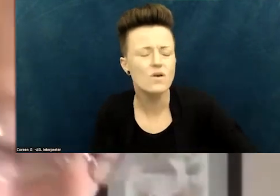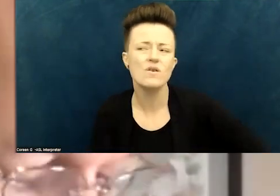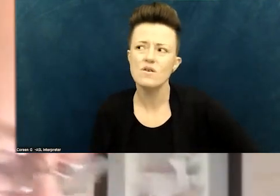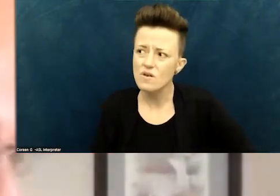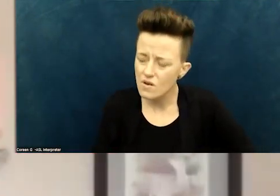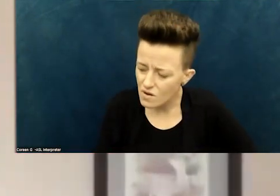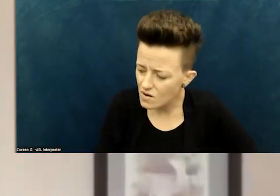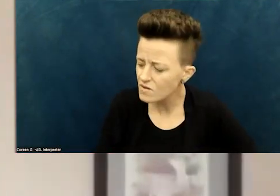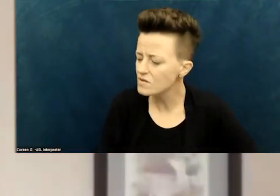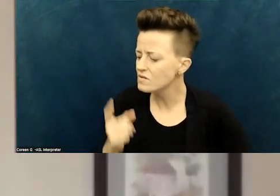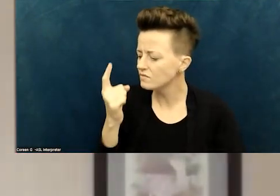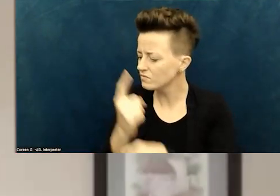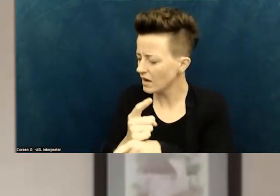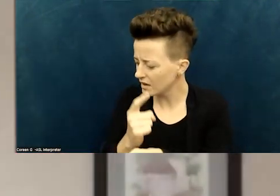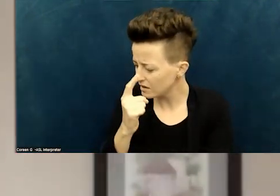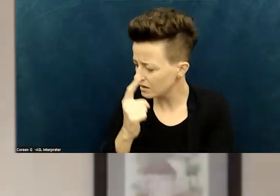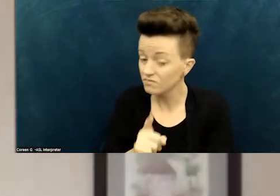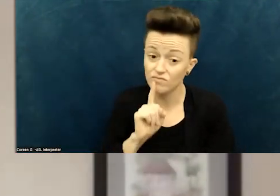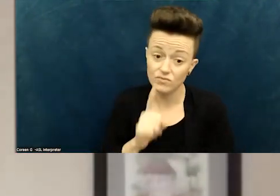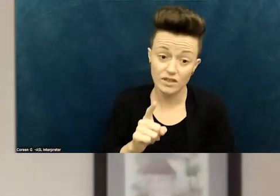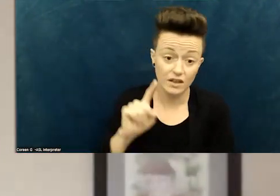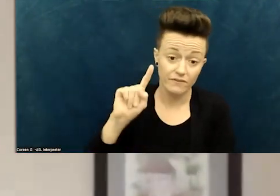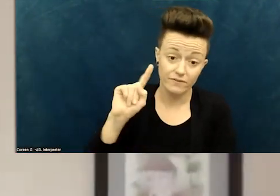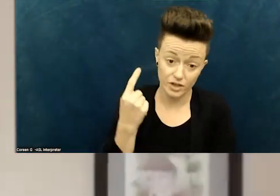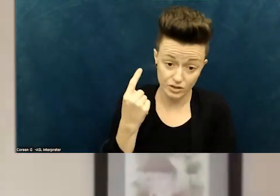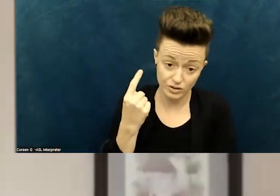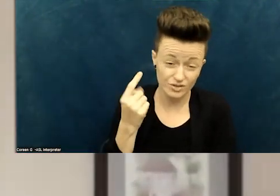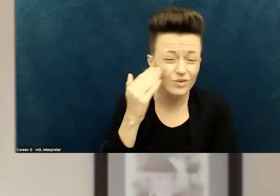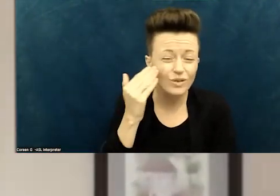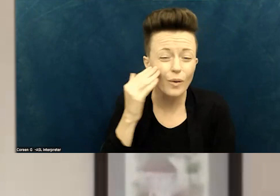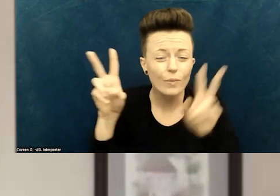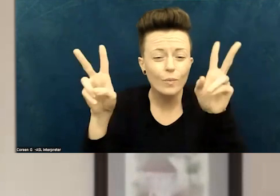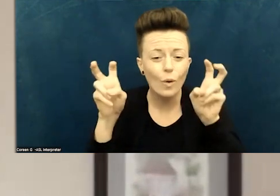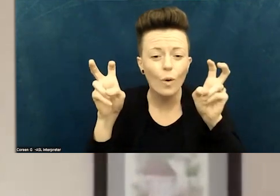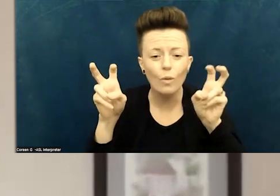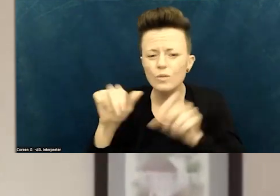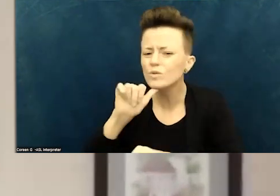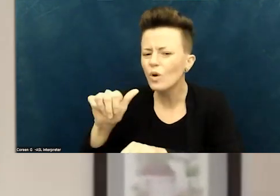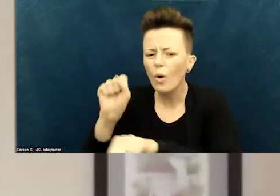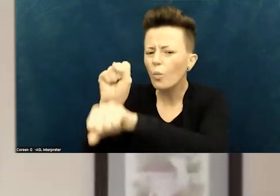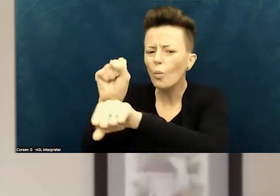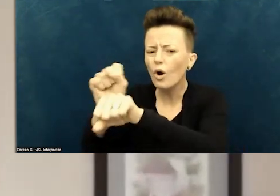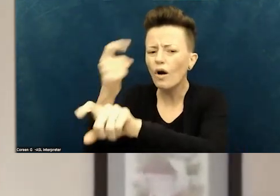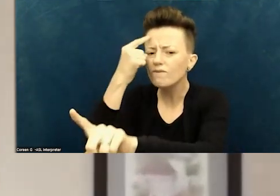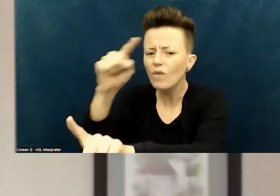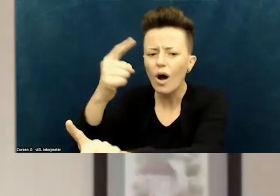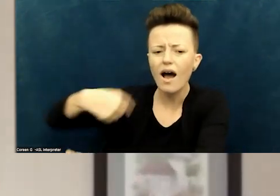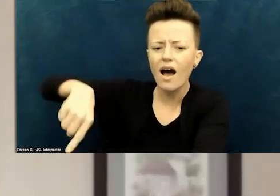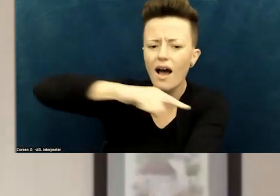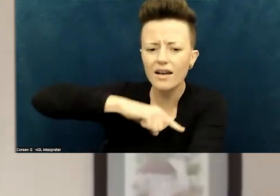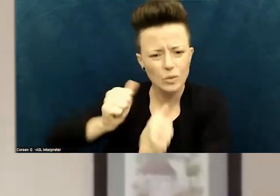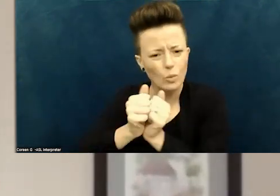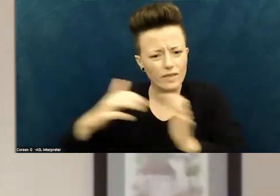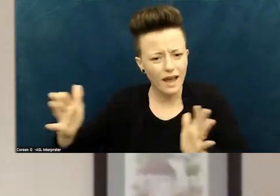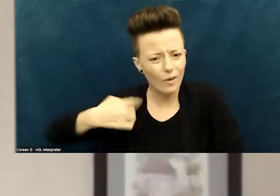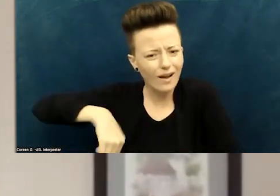is the instinct that nothing about us without us, and that if you're going to talk about some sort